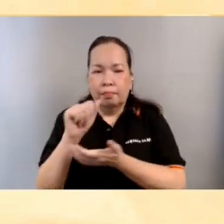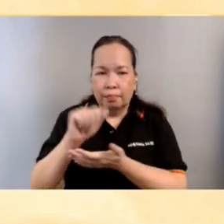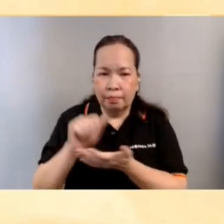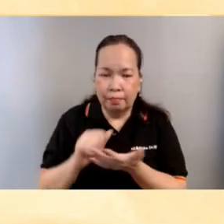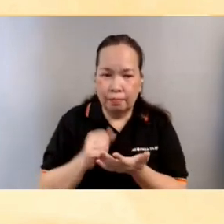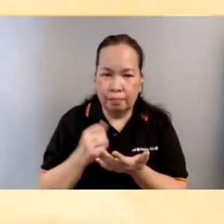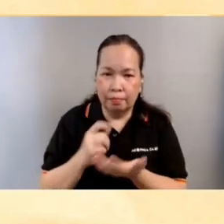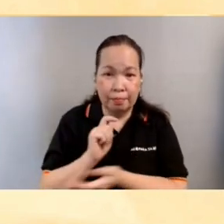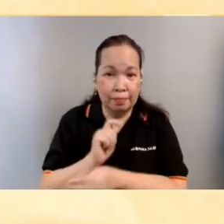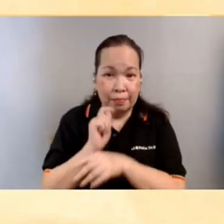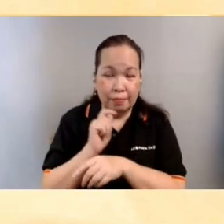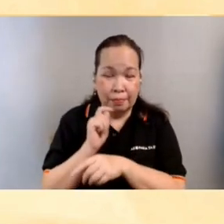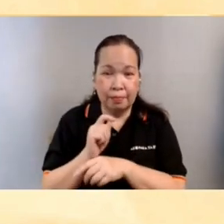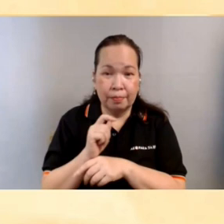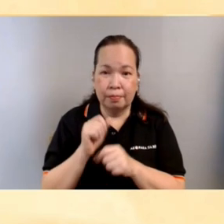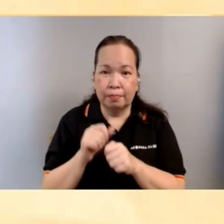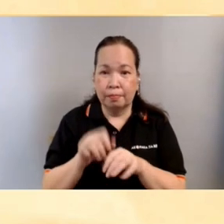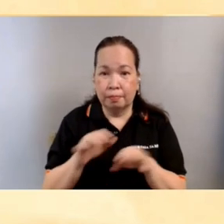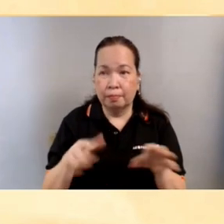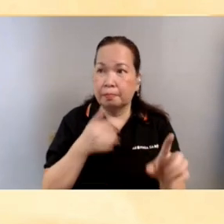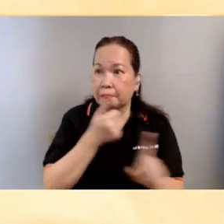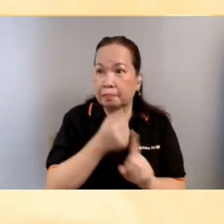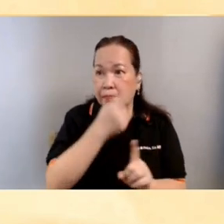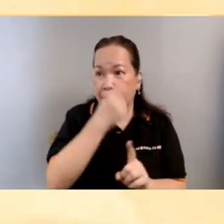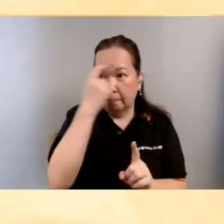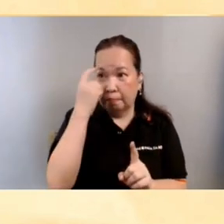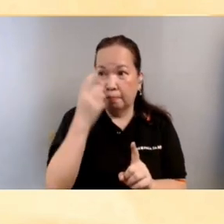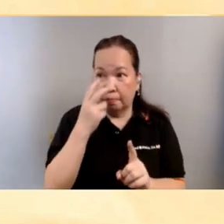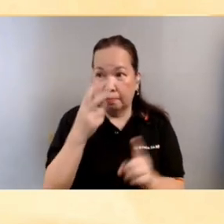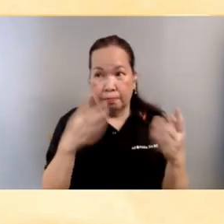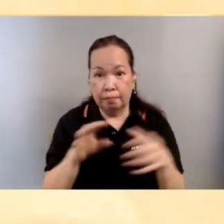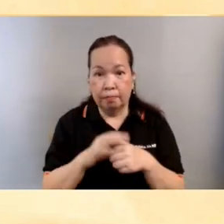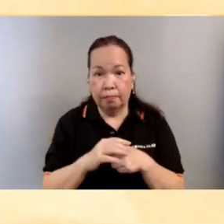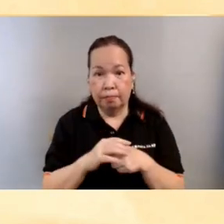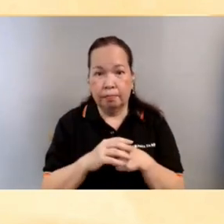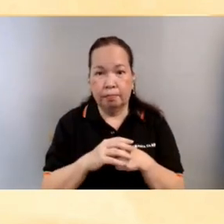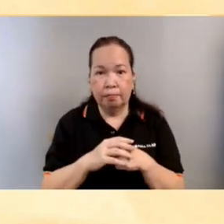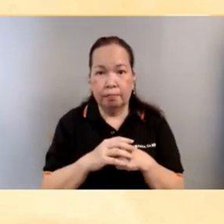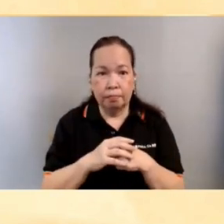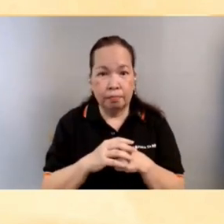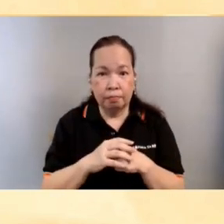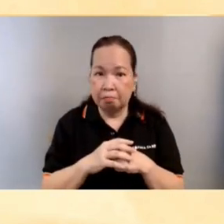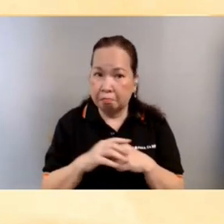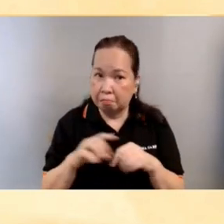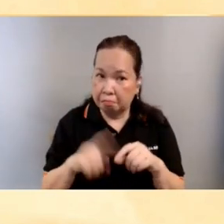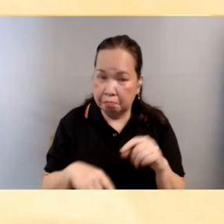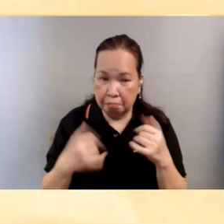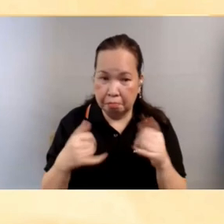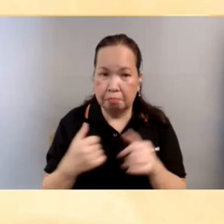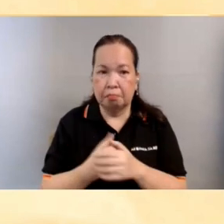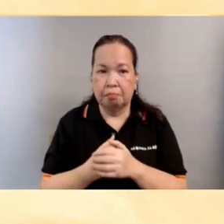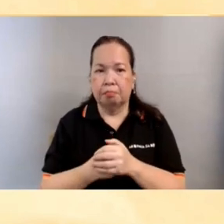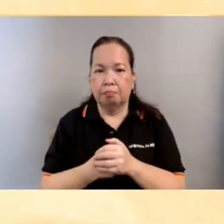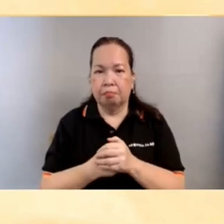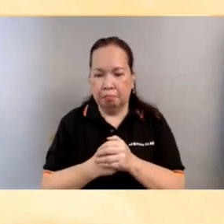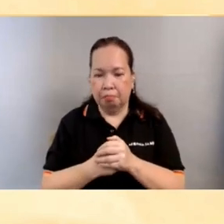So for children who are traumatized, as you saw in my example, they couldn't play. And when we proceeded with